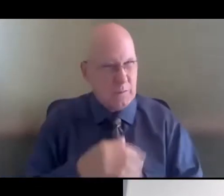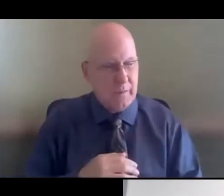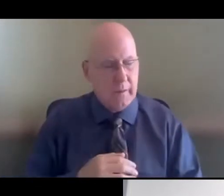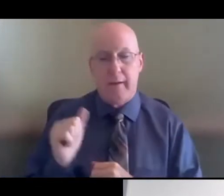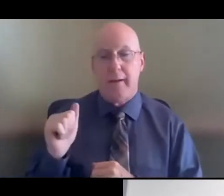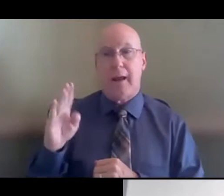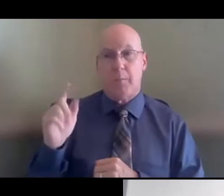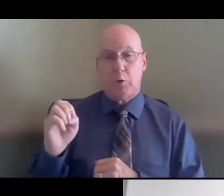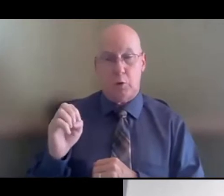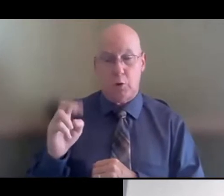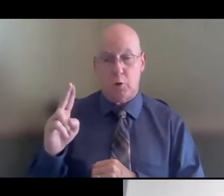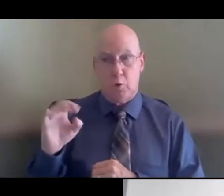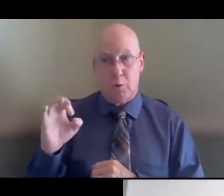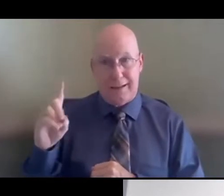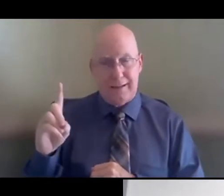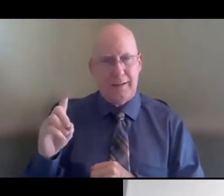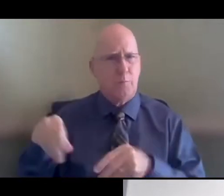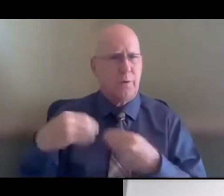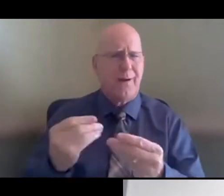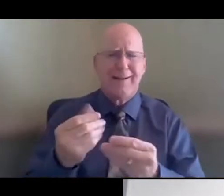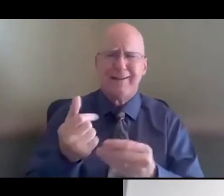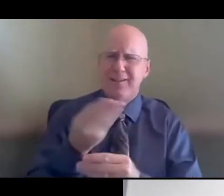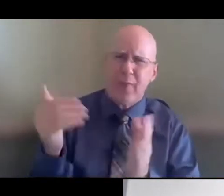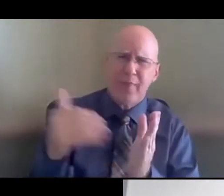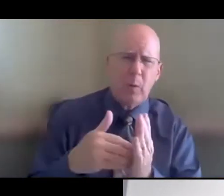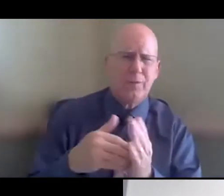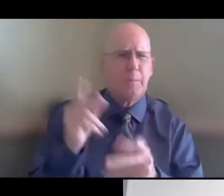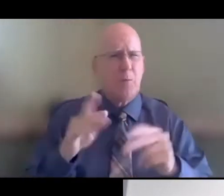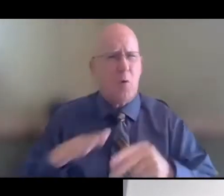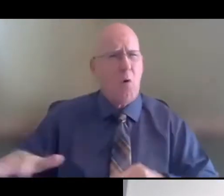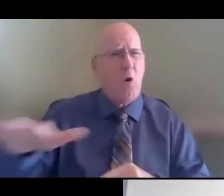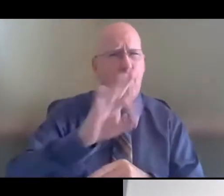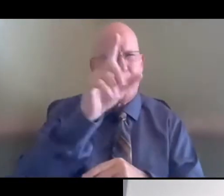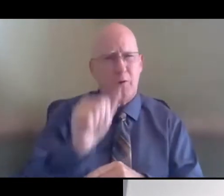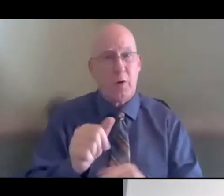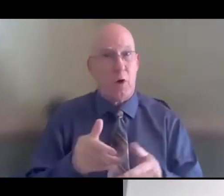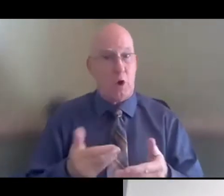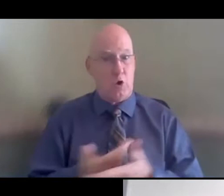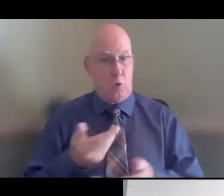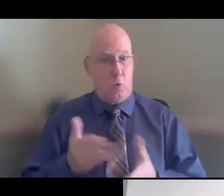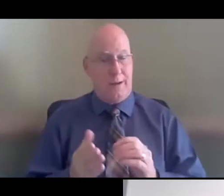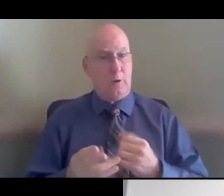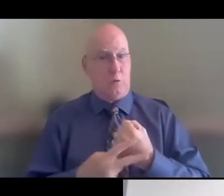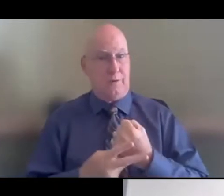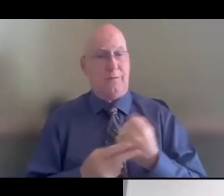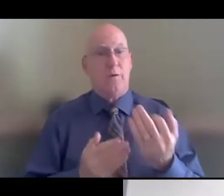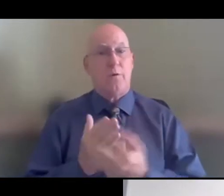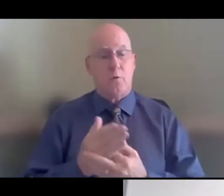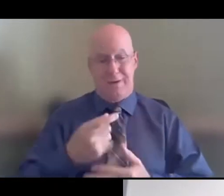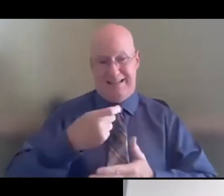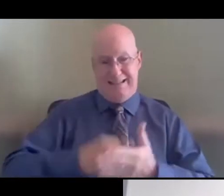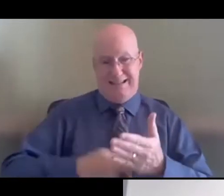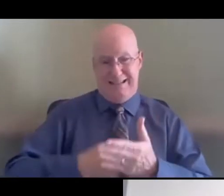of Floridians of all ages and disability types a new way to save through tax-advantaged savings and